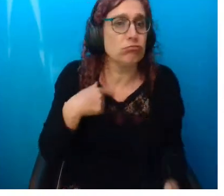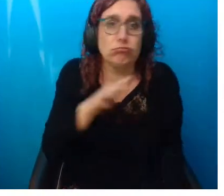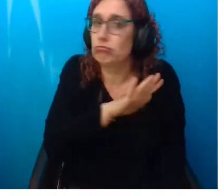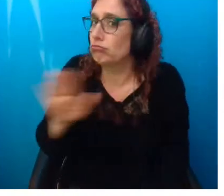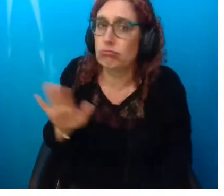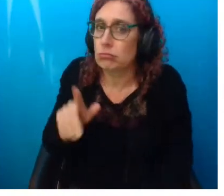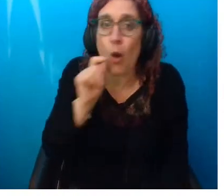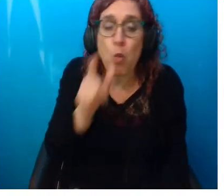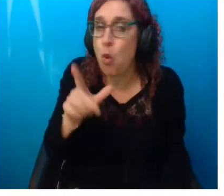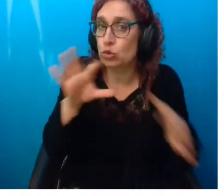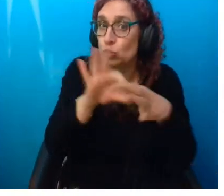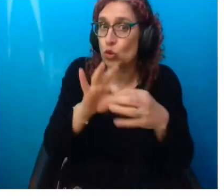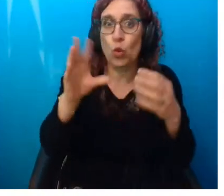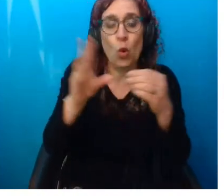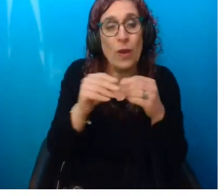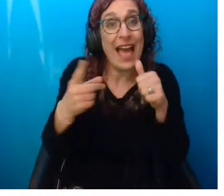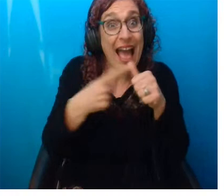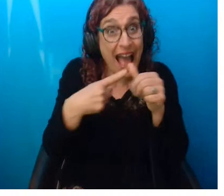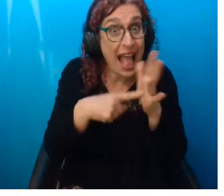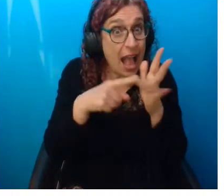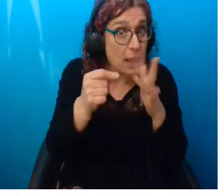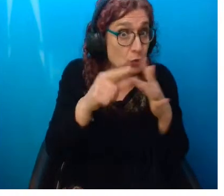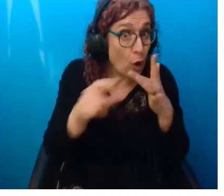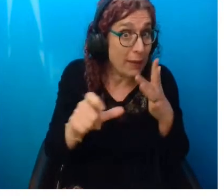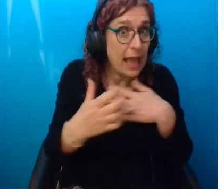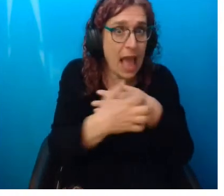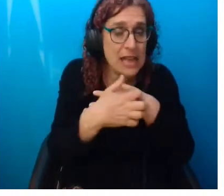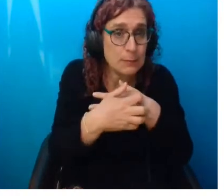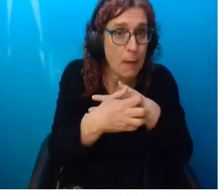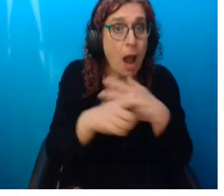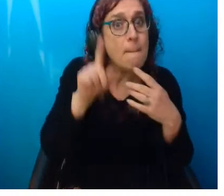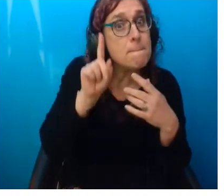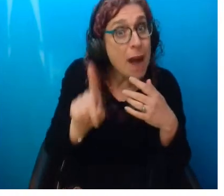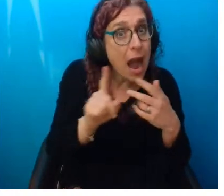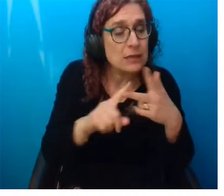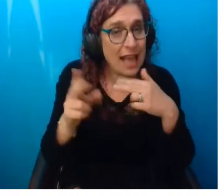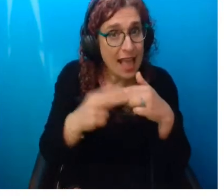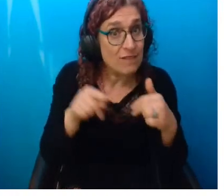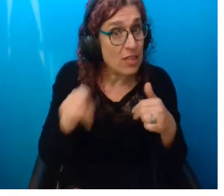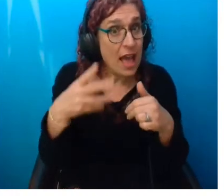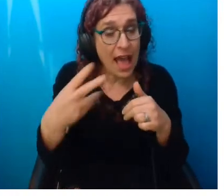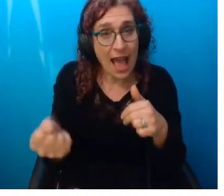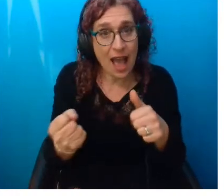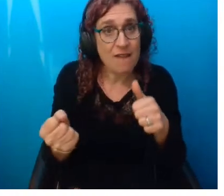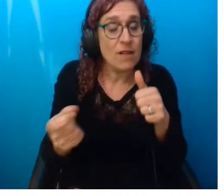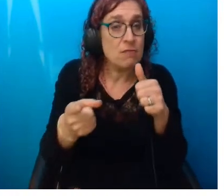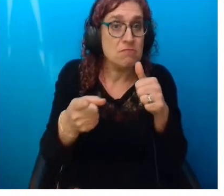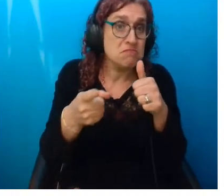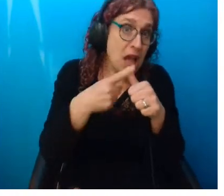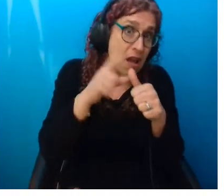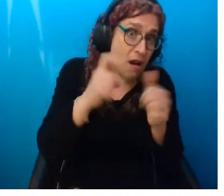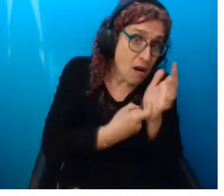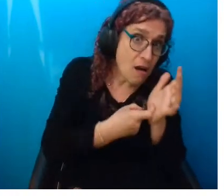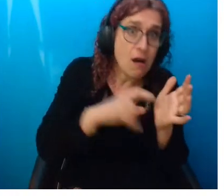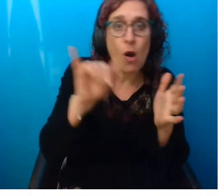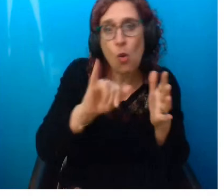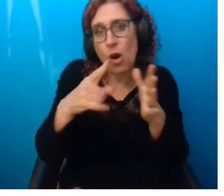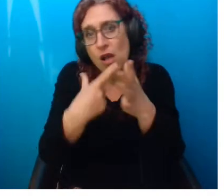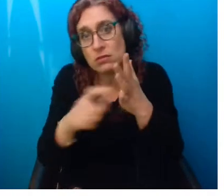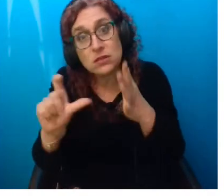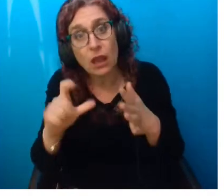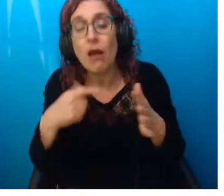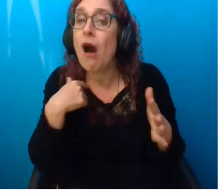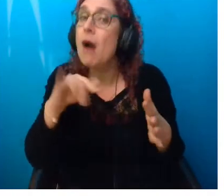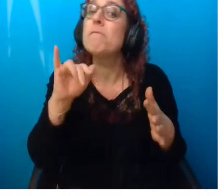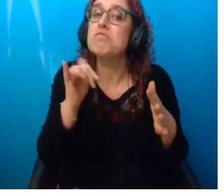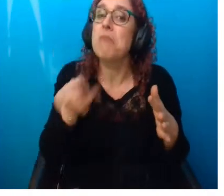eczema, but if there was marked allergic conjunctivitis or rhinitis, then skin prick testing